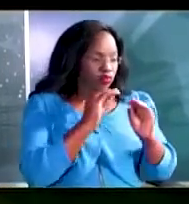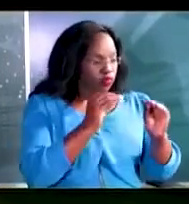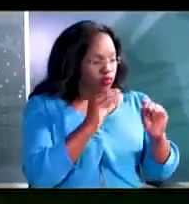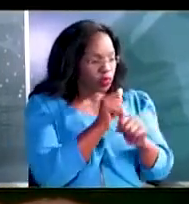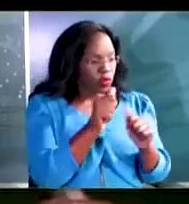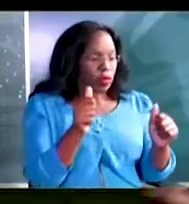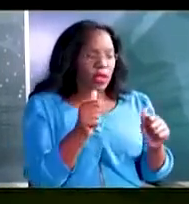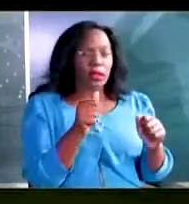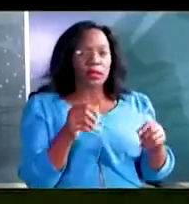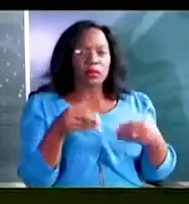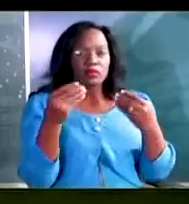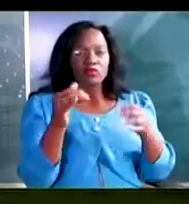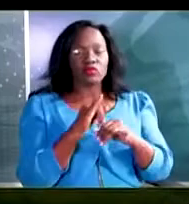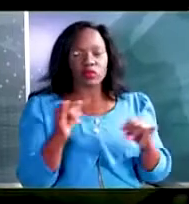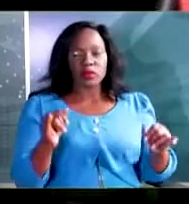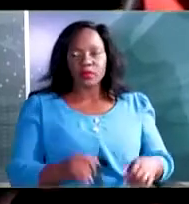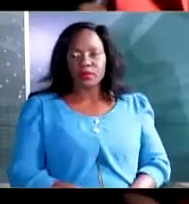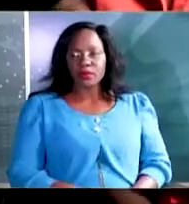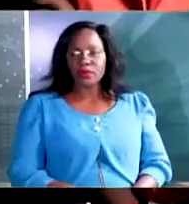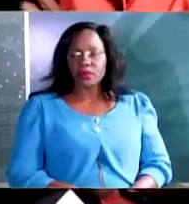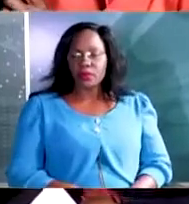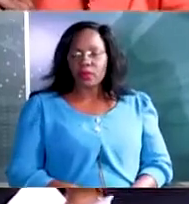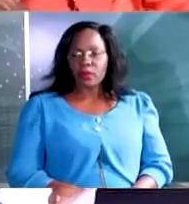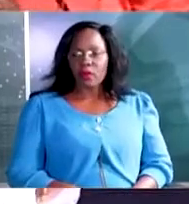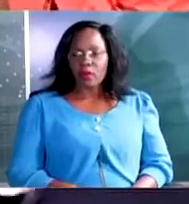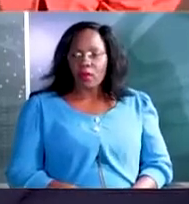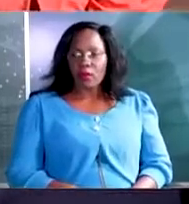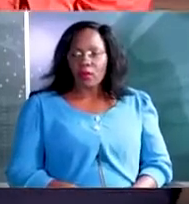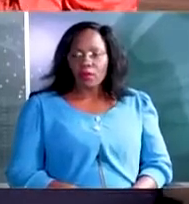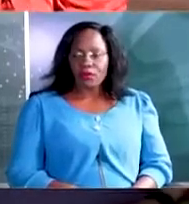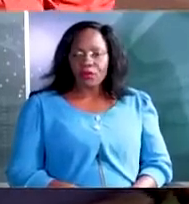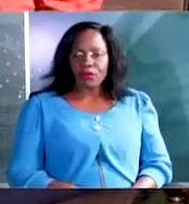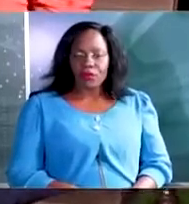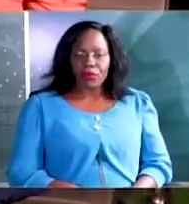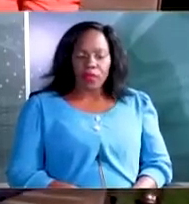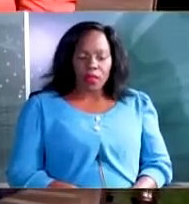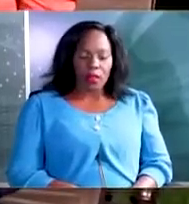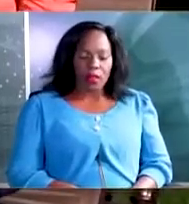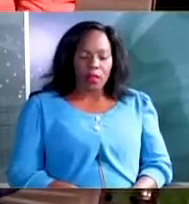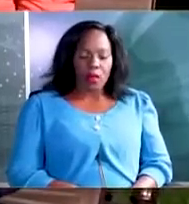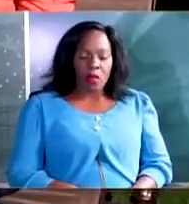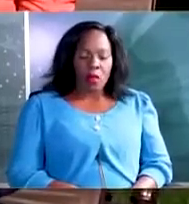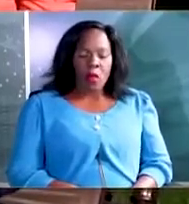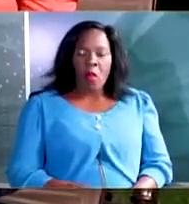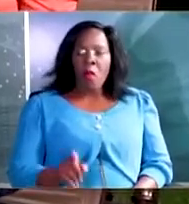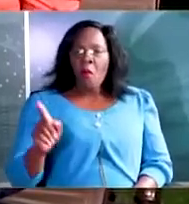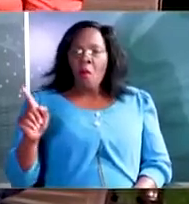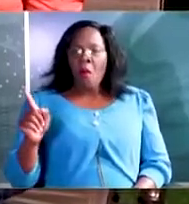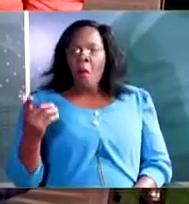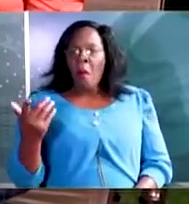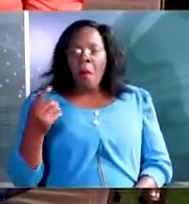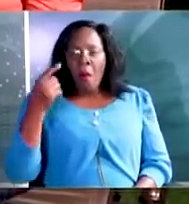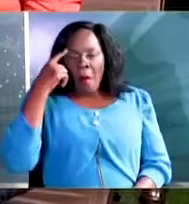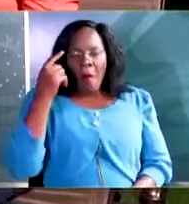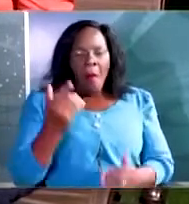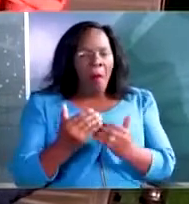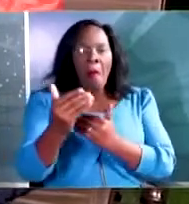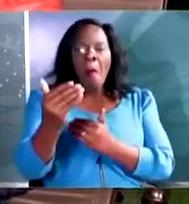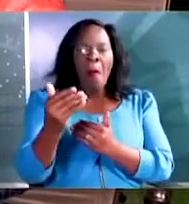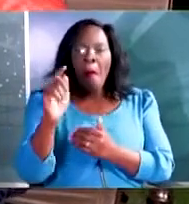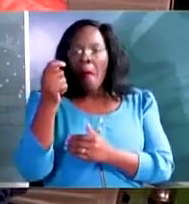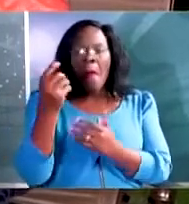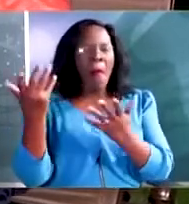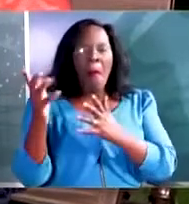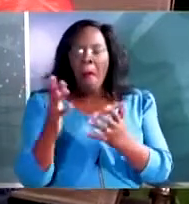technology. And finally, as we finish this, where do you see, from where you sit, where are we heading to in the